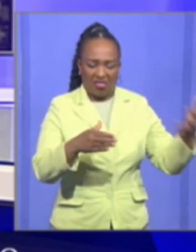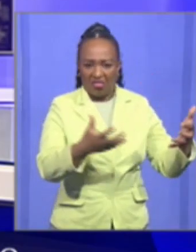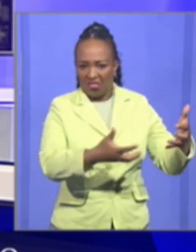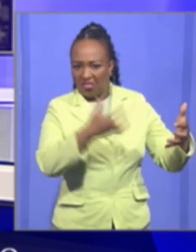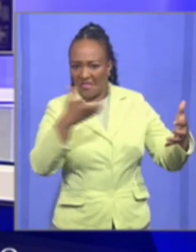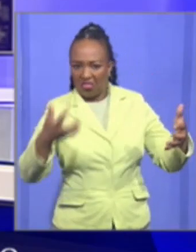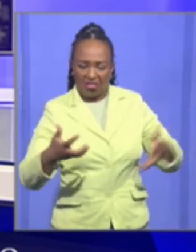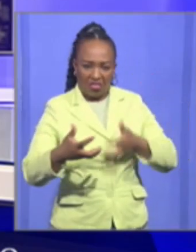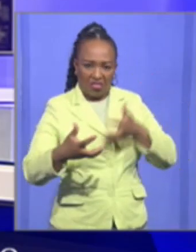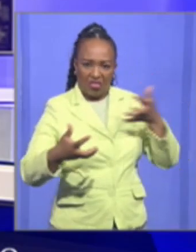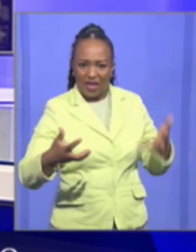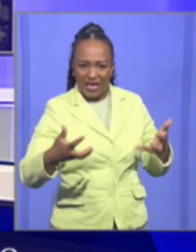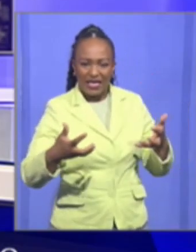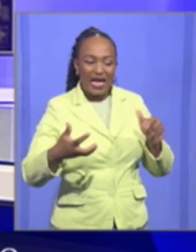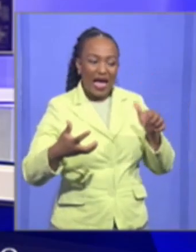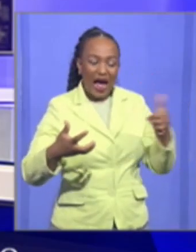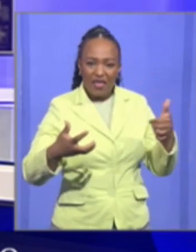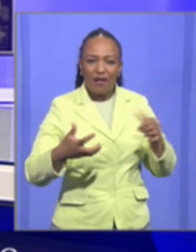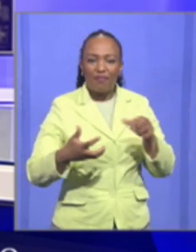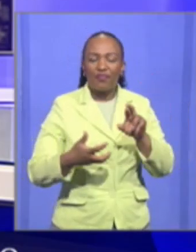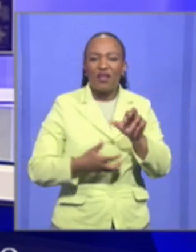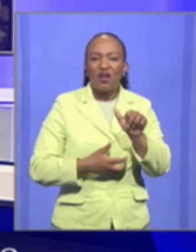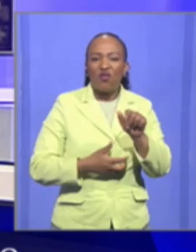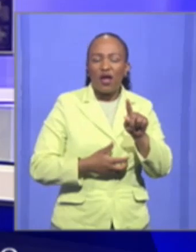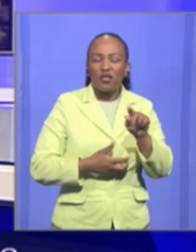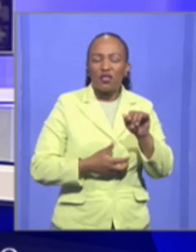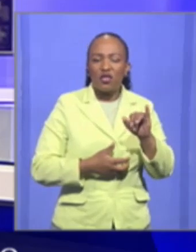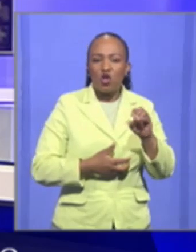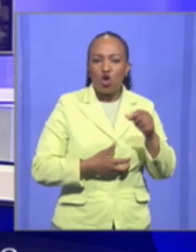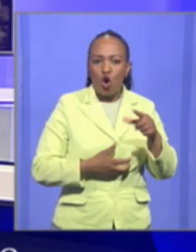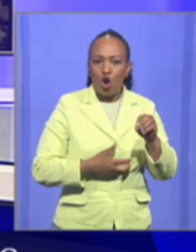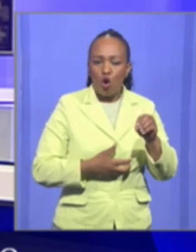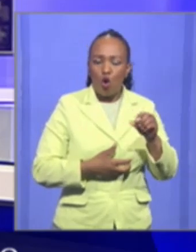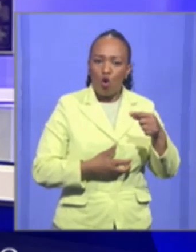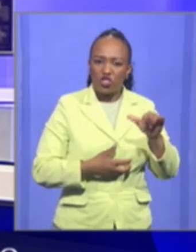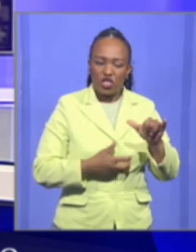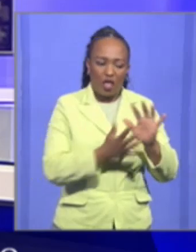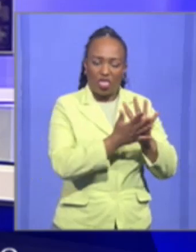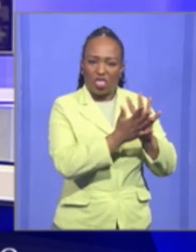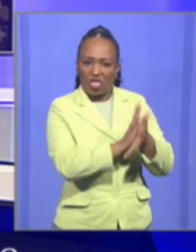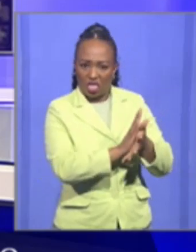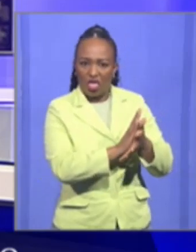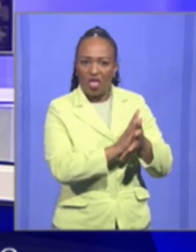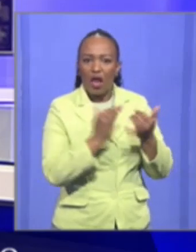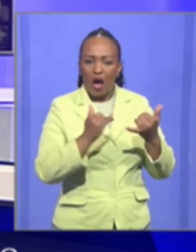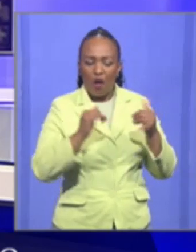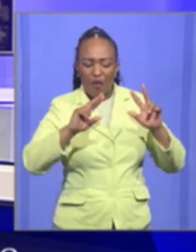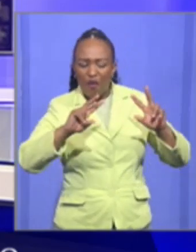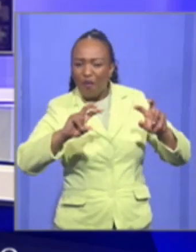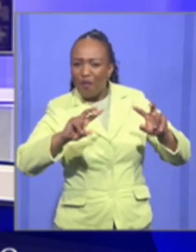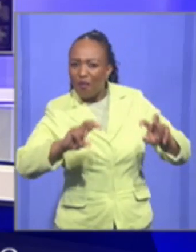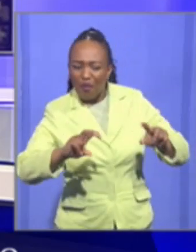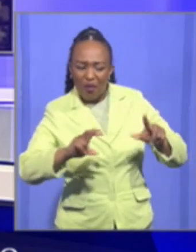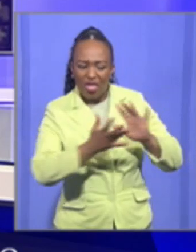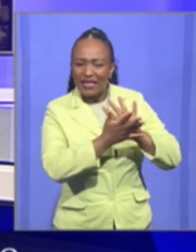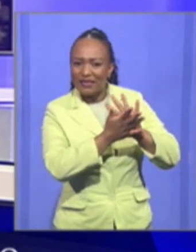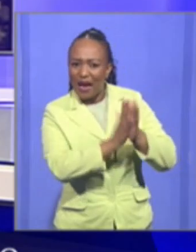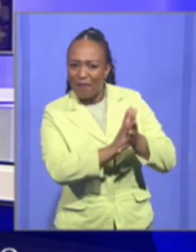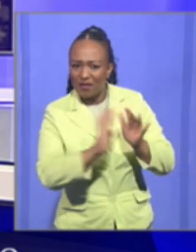sa senya dikarolo tše dingwe tša radiology. Ba taolo ya tša maphelo ba sekaseka tshenyagalelo yeo e hlotšego